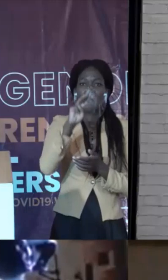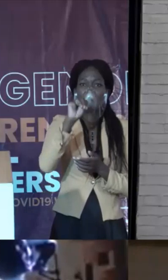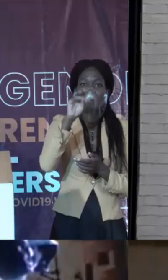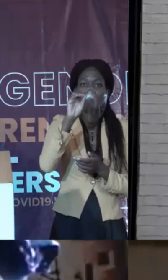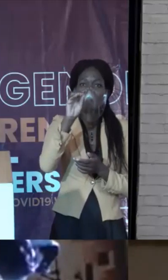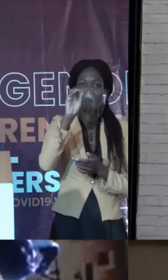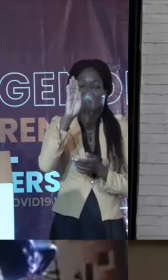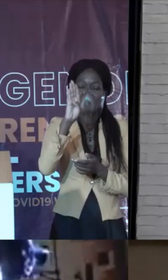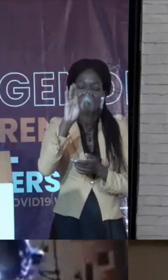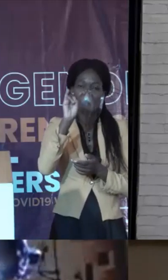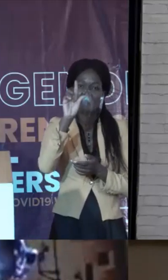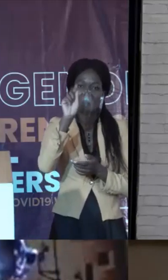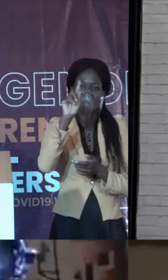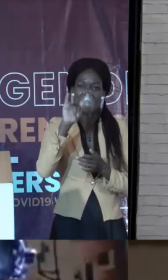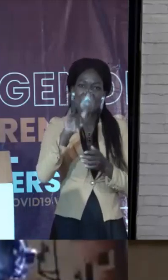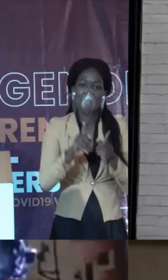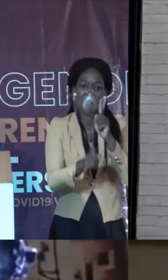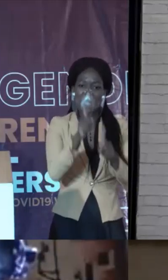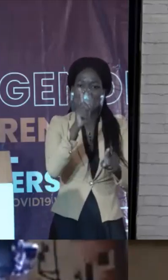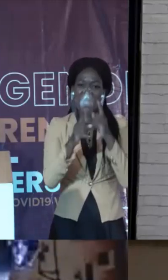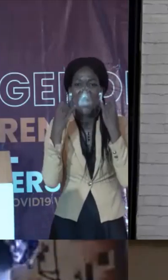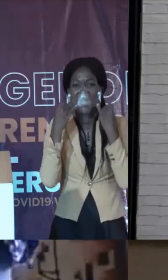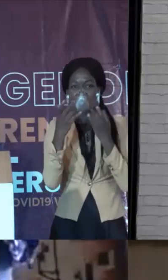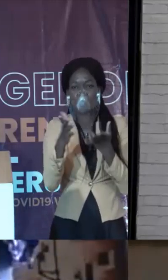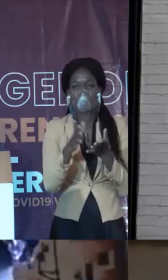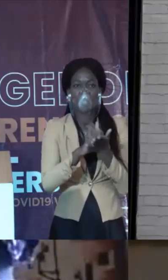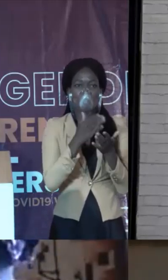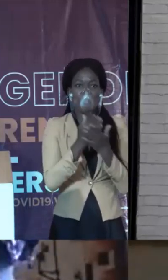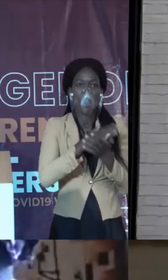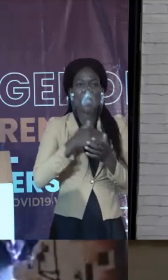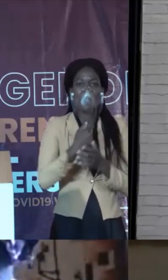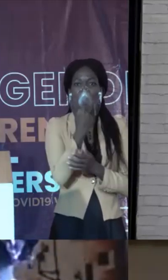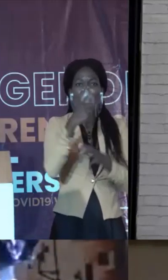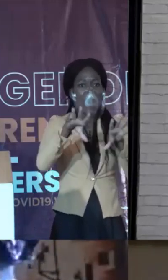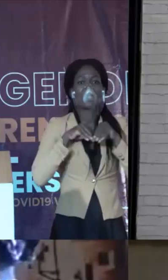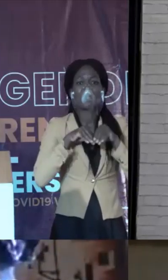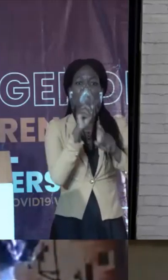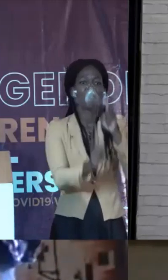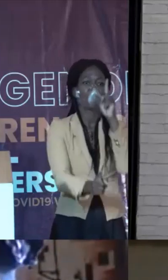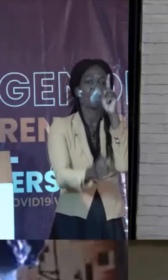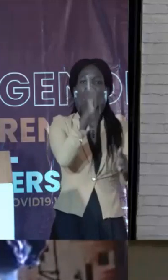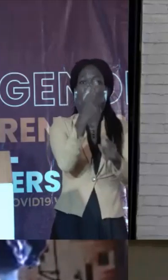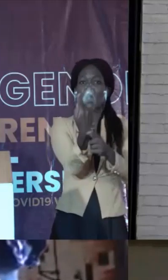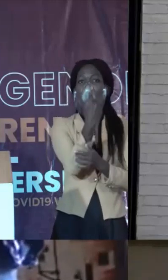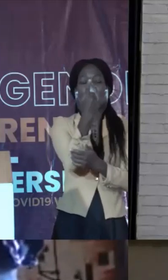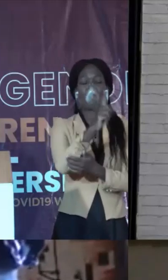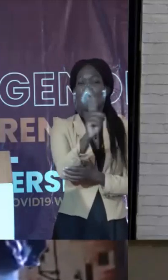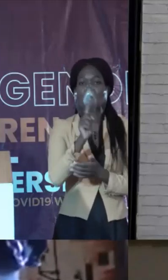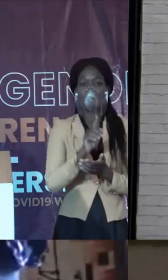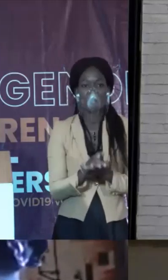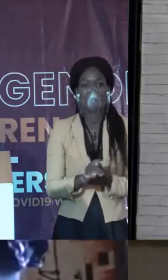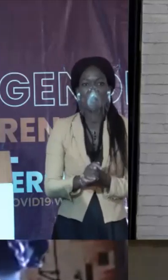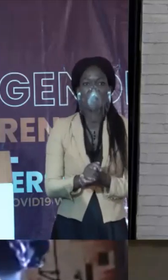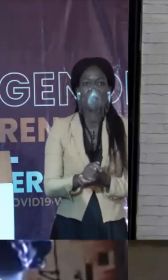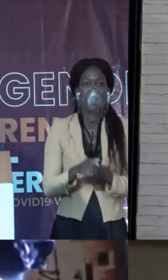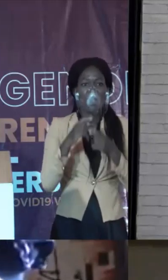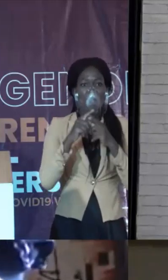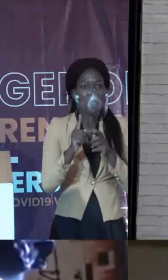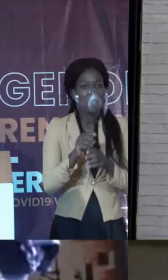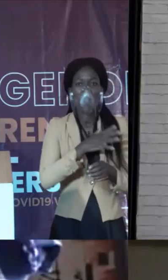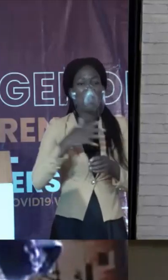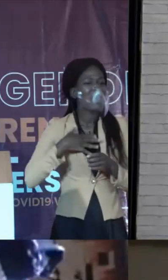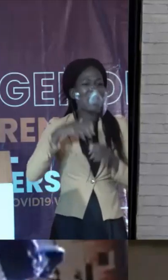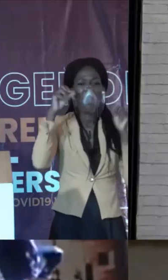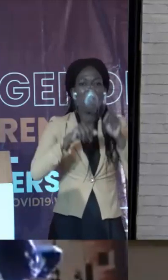not allowed to travel by themselves. Women are not allowed to be seen by themselves in public.